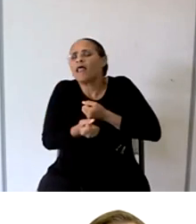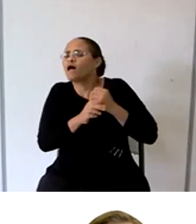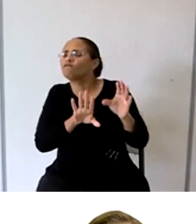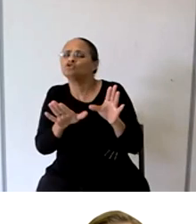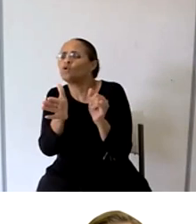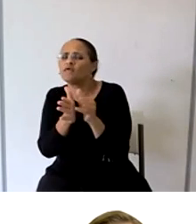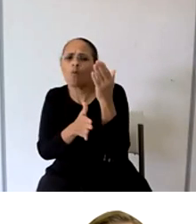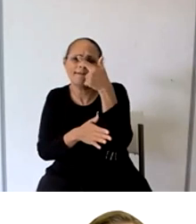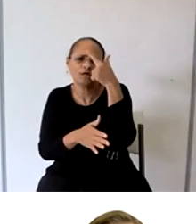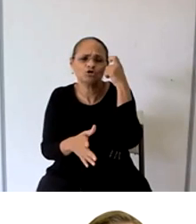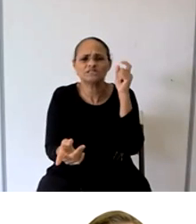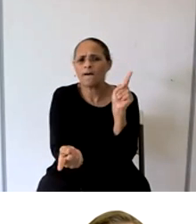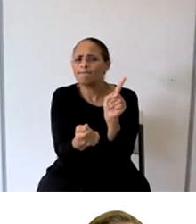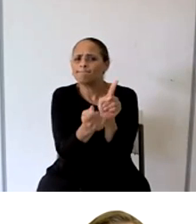know,